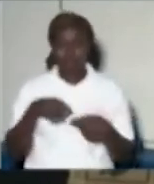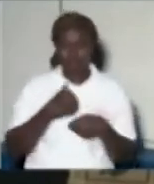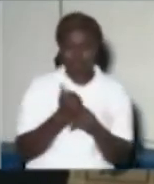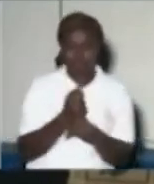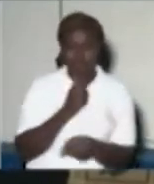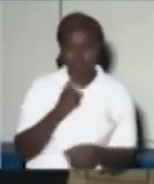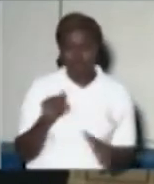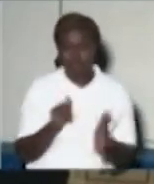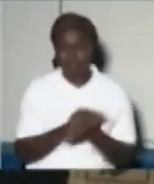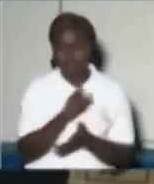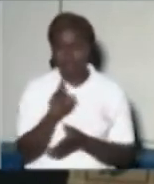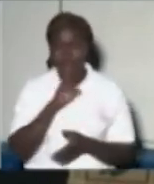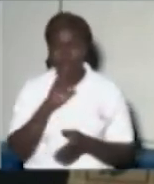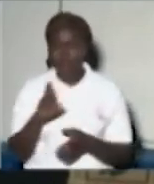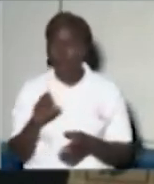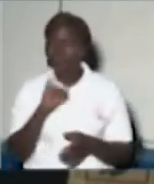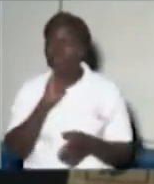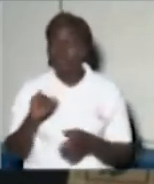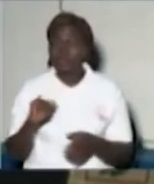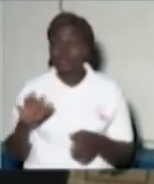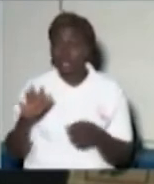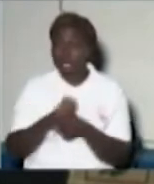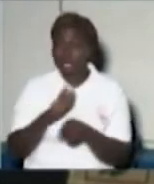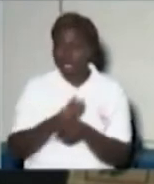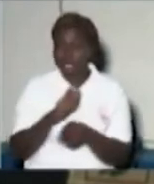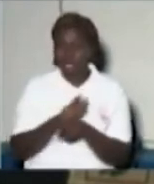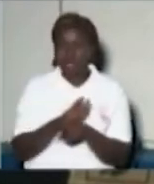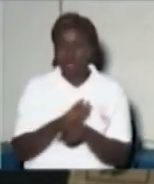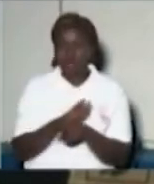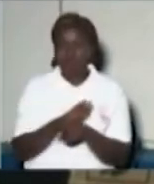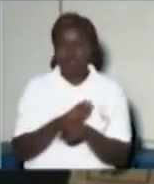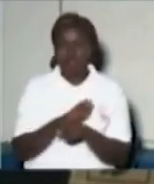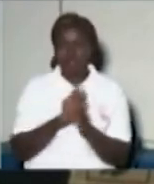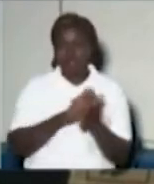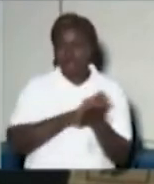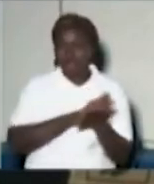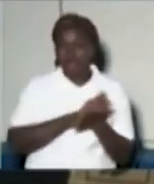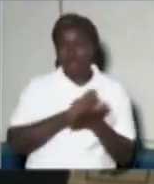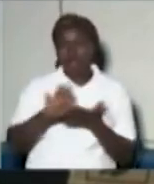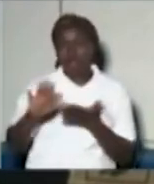there's enough transparency, there's enough